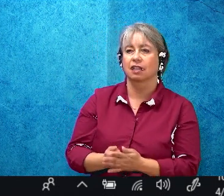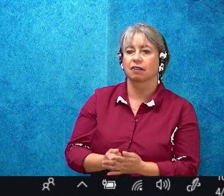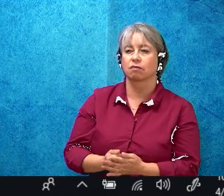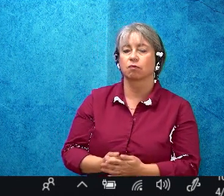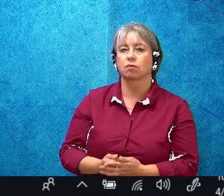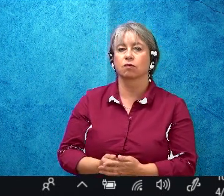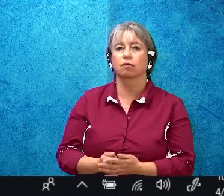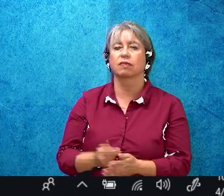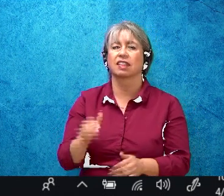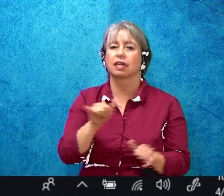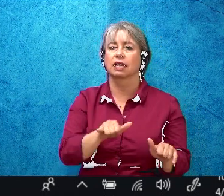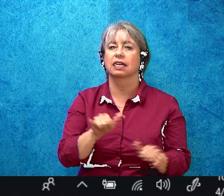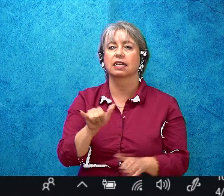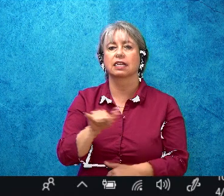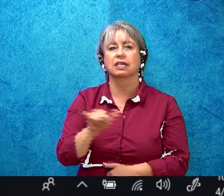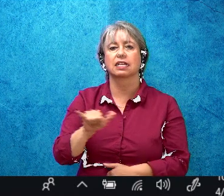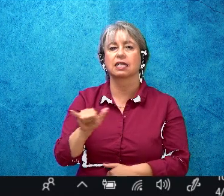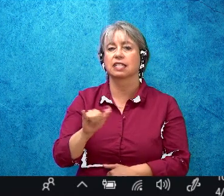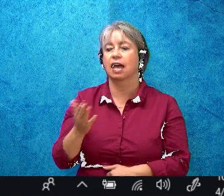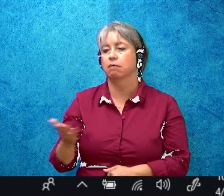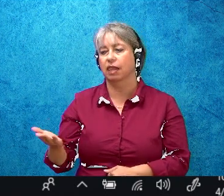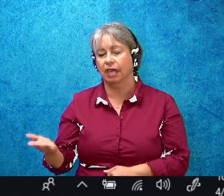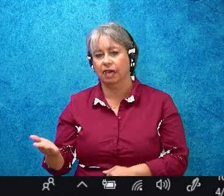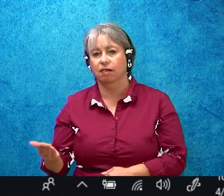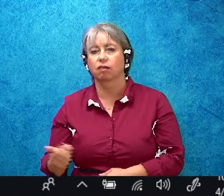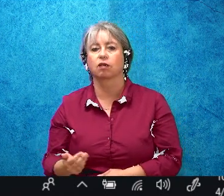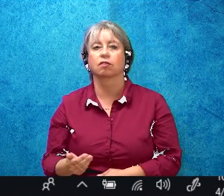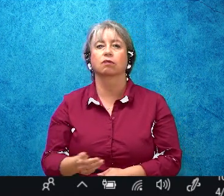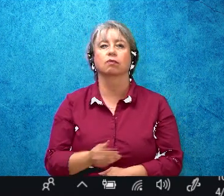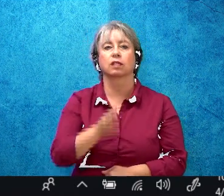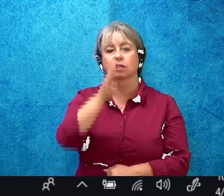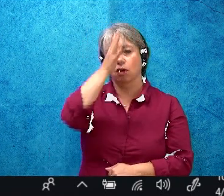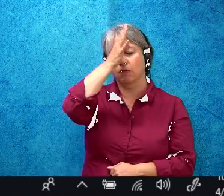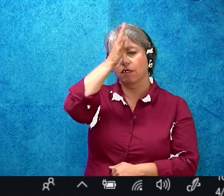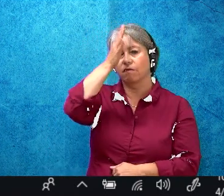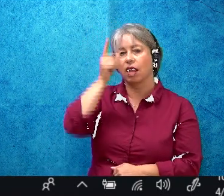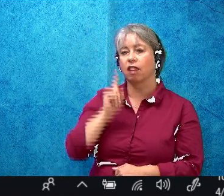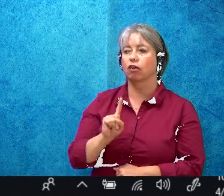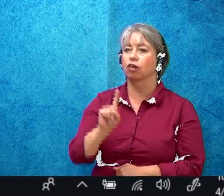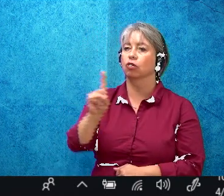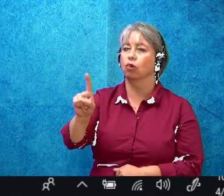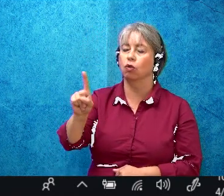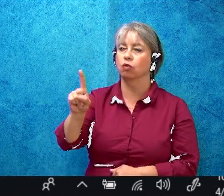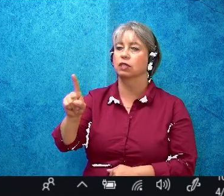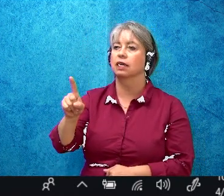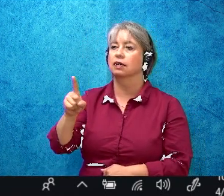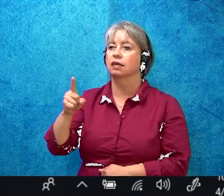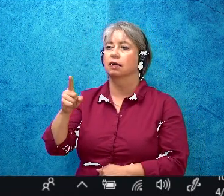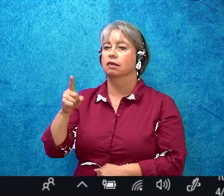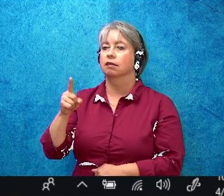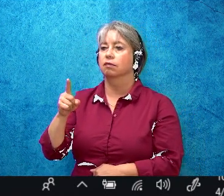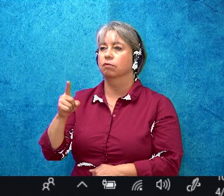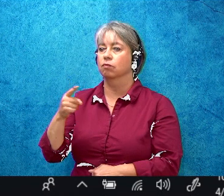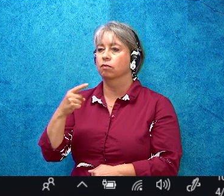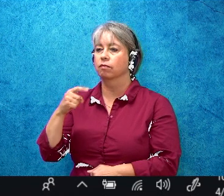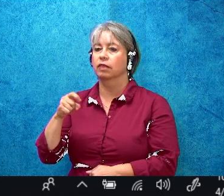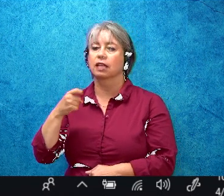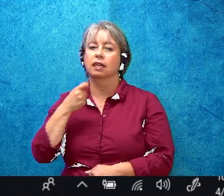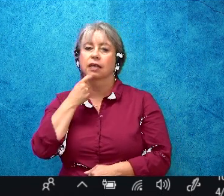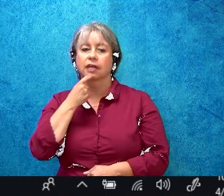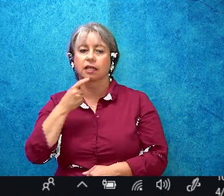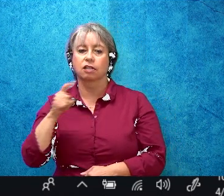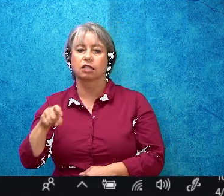So it's the same thing. So Psyche's father goes to see this oracle. The oracle tells Psyche that she has to go stand